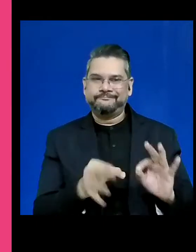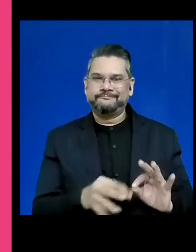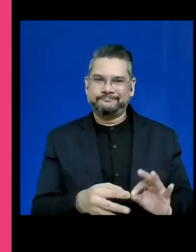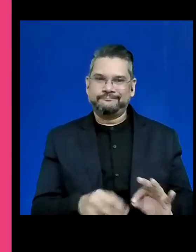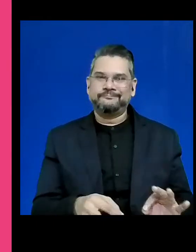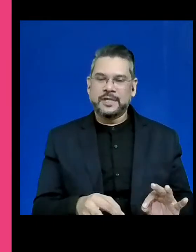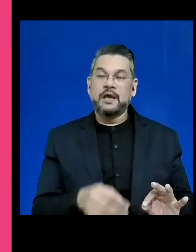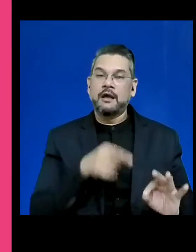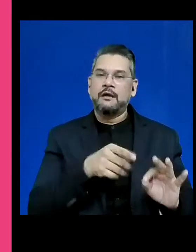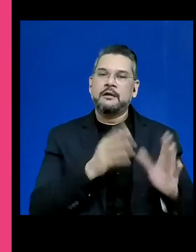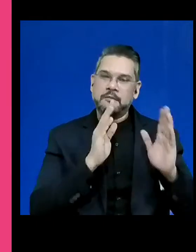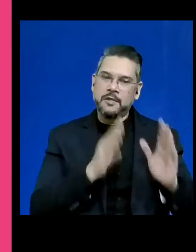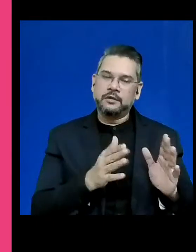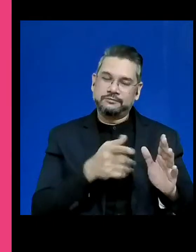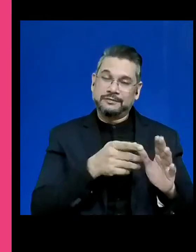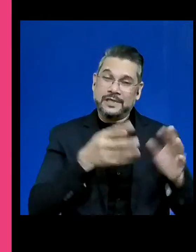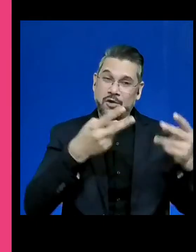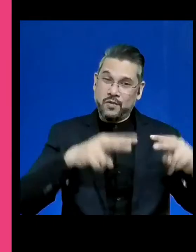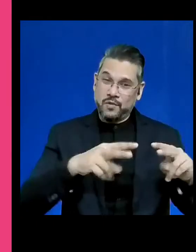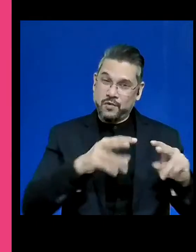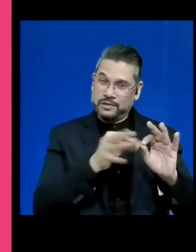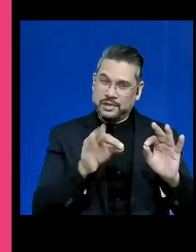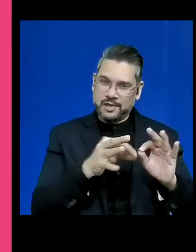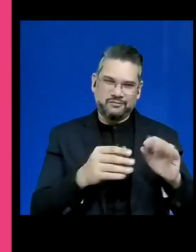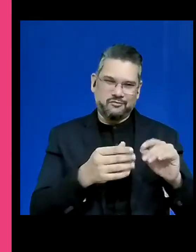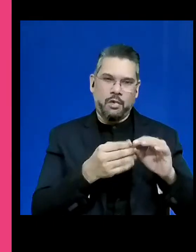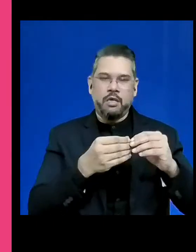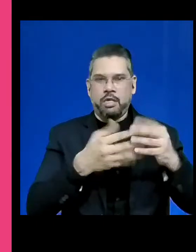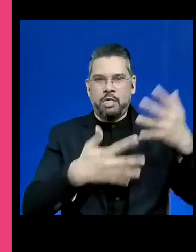Just make sure it's short, it's descriptive,